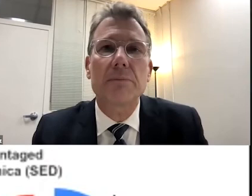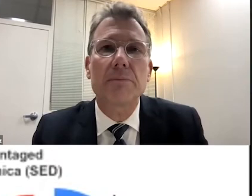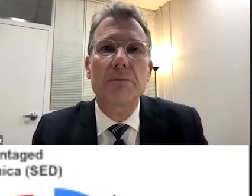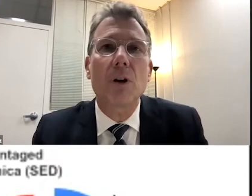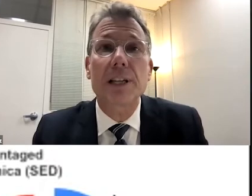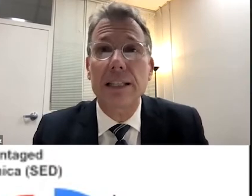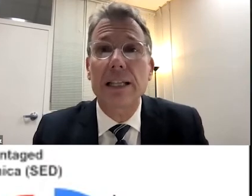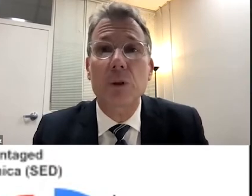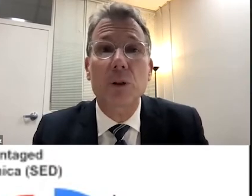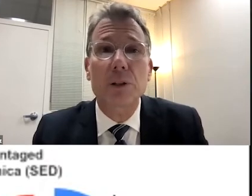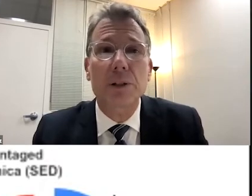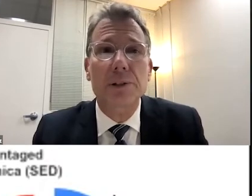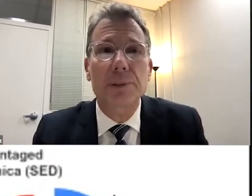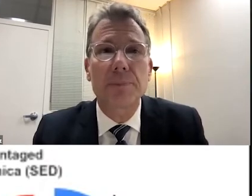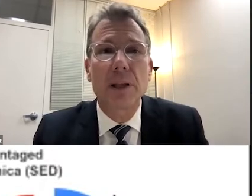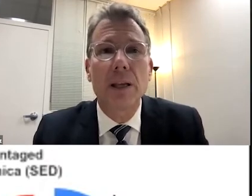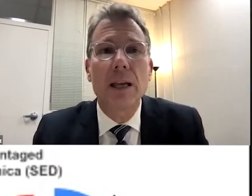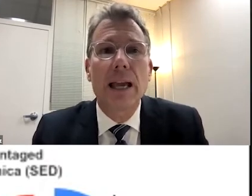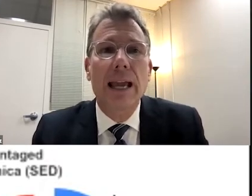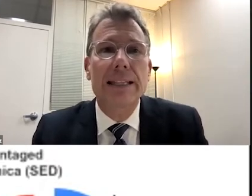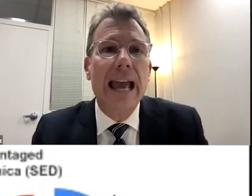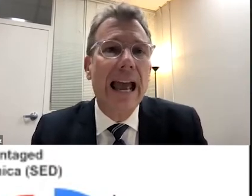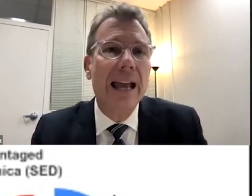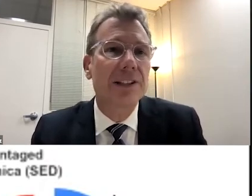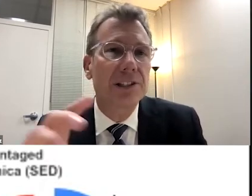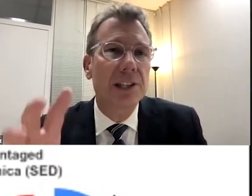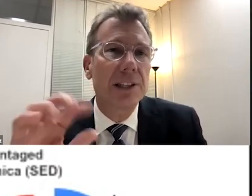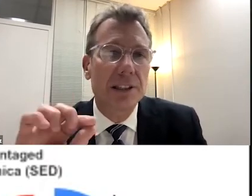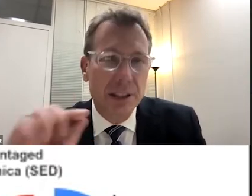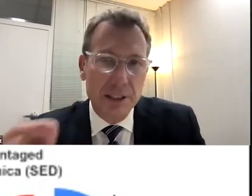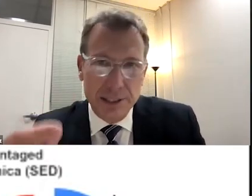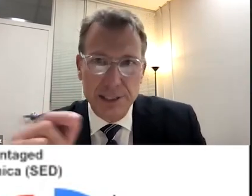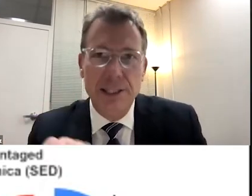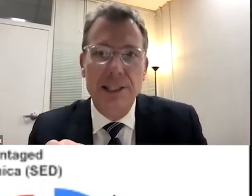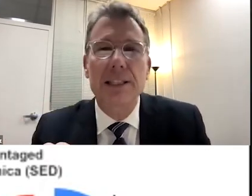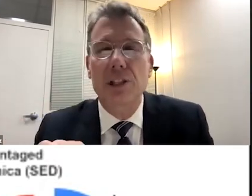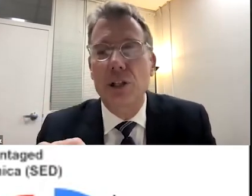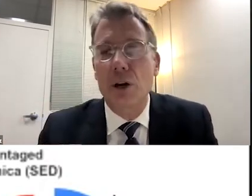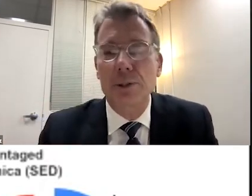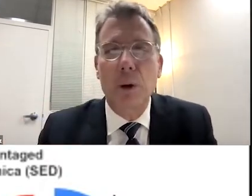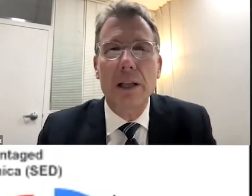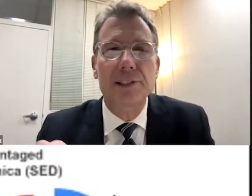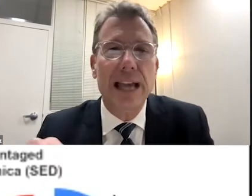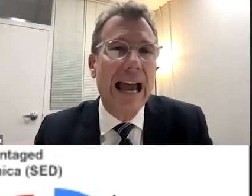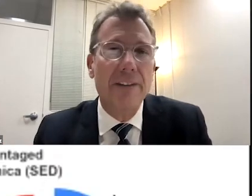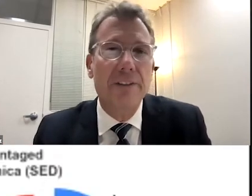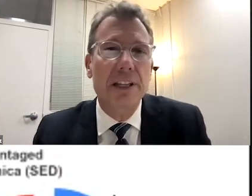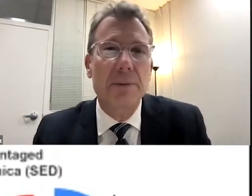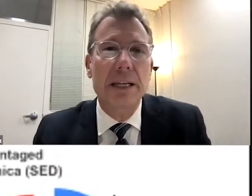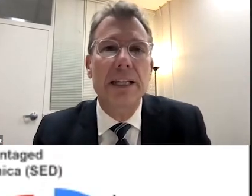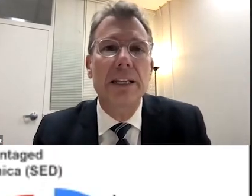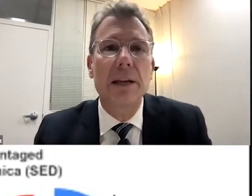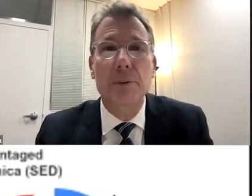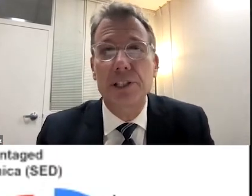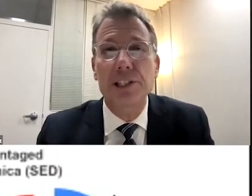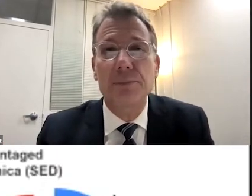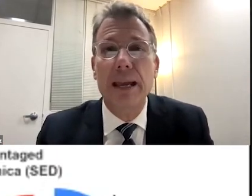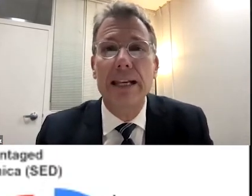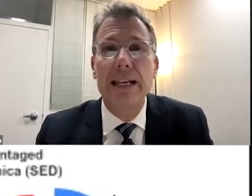emergent multilingual learners. And just a little thing to know as well is half of the